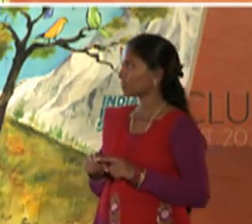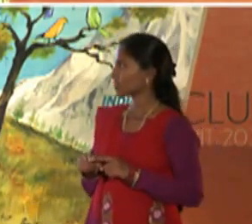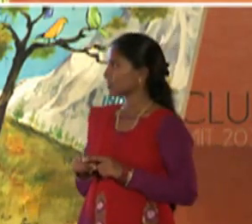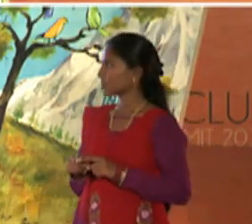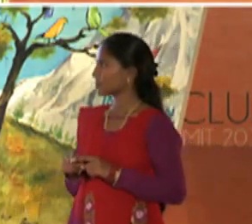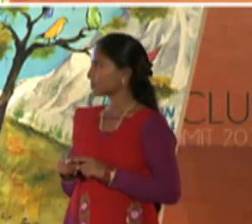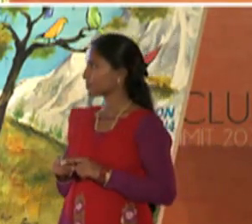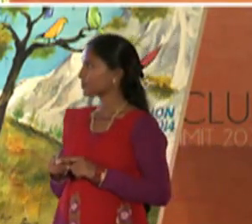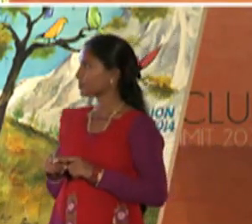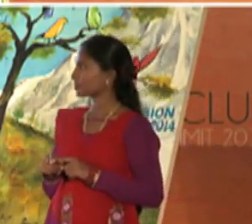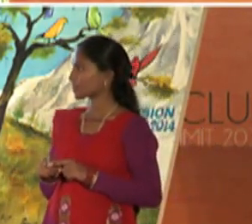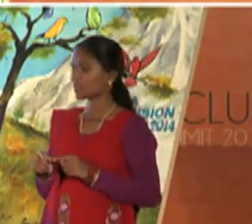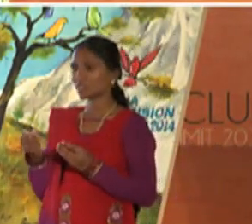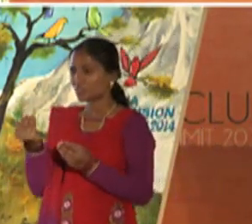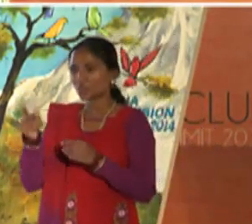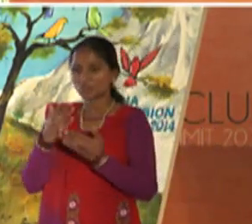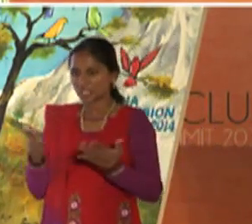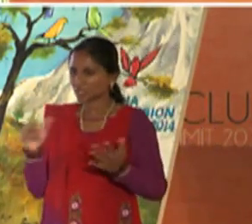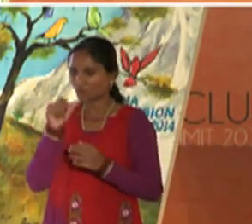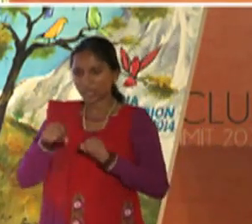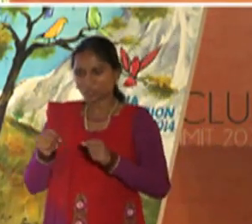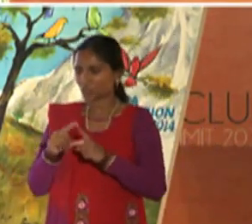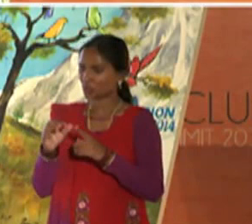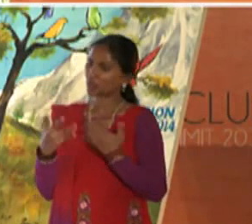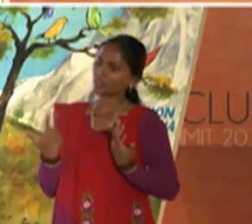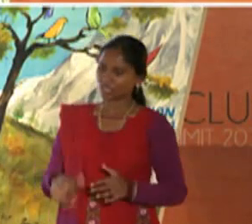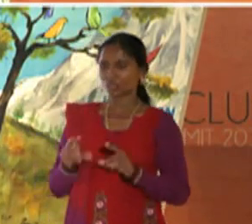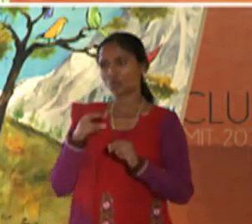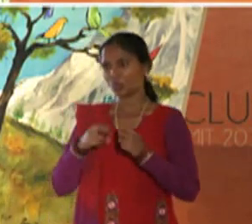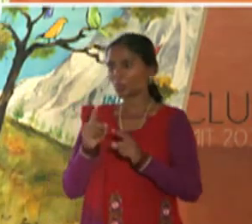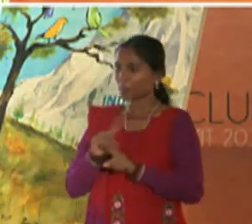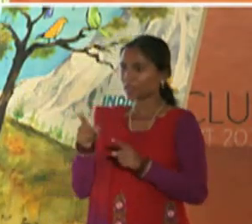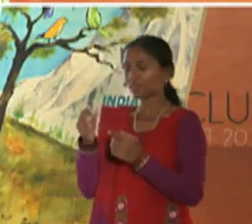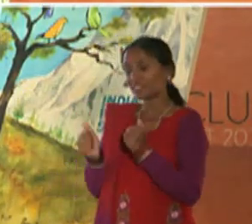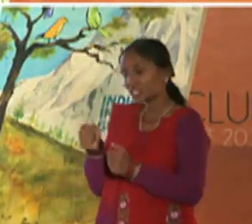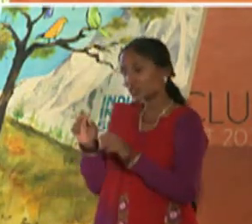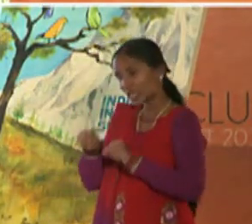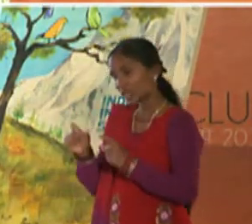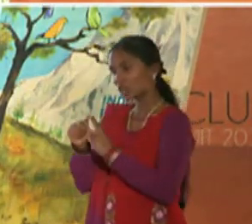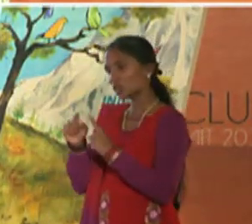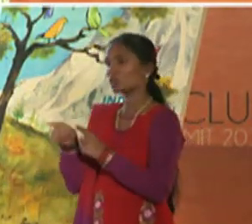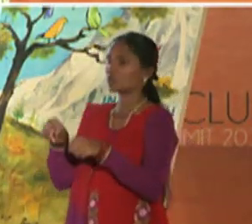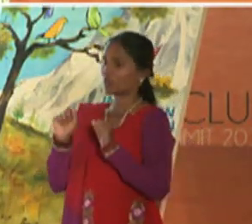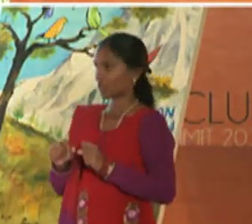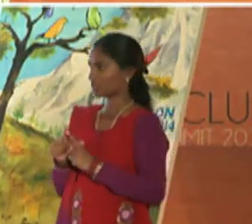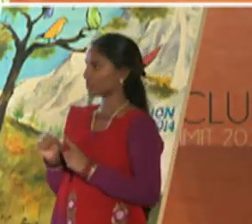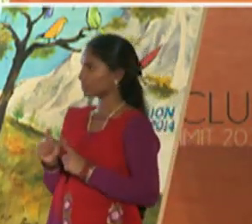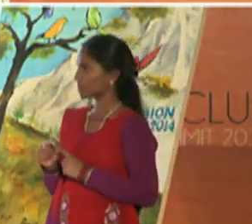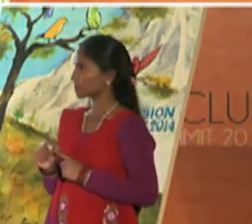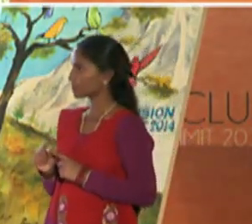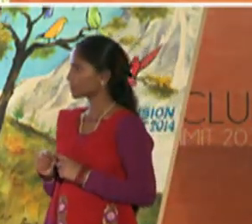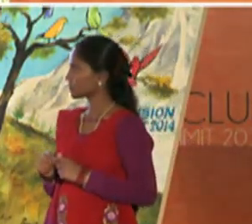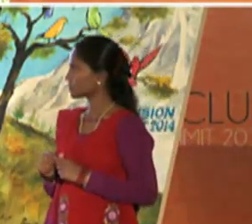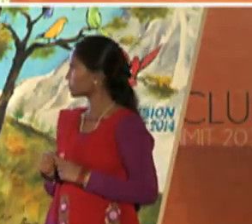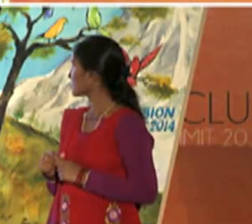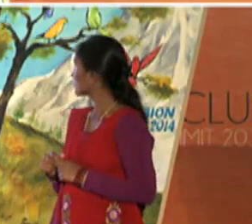Like, it's like there are things that you can't do, and you say, okay, that's something I can't do, and let's just move on. So that's, again, another part from